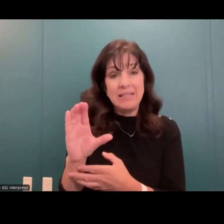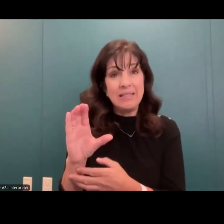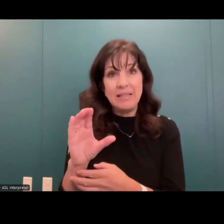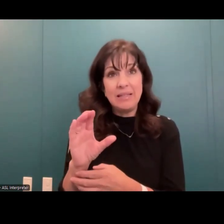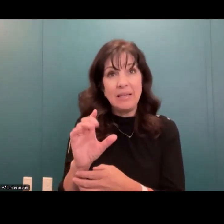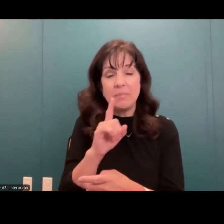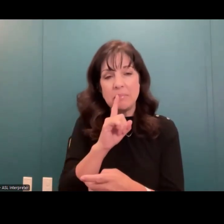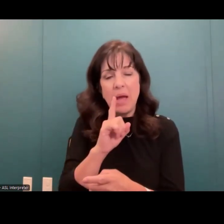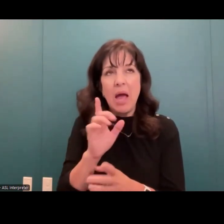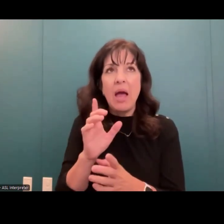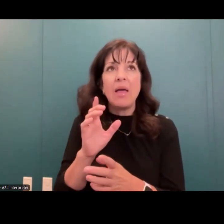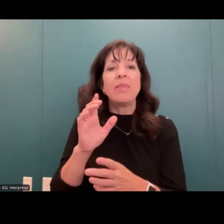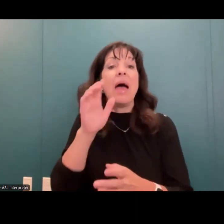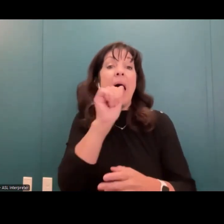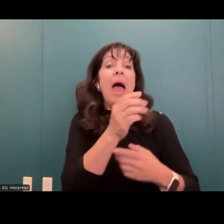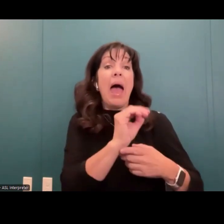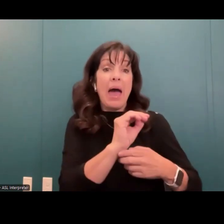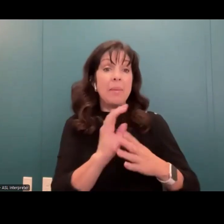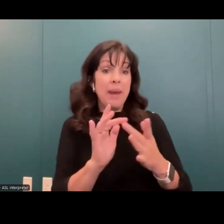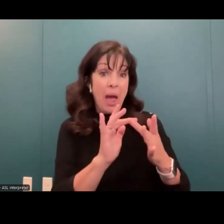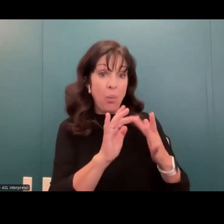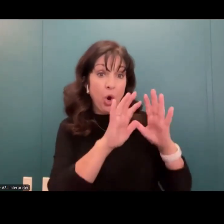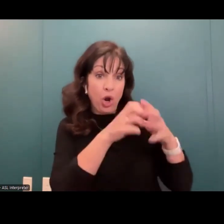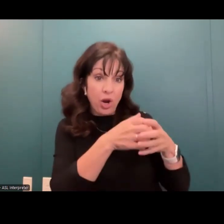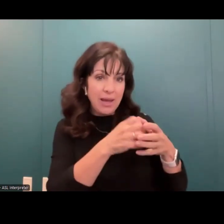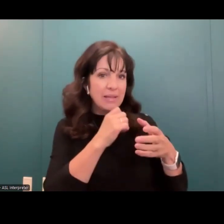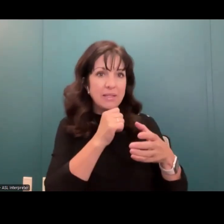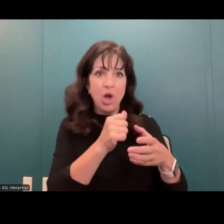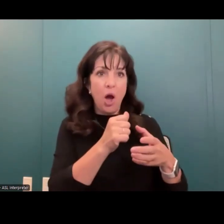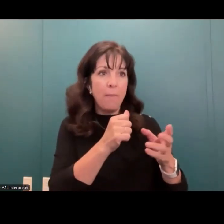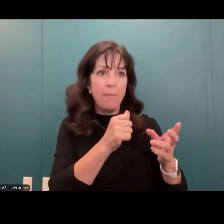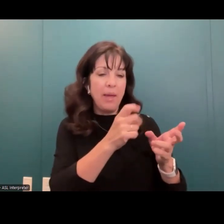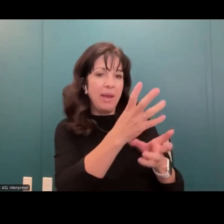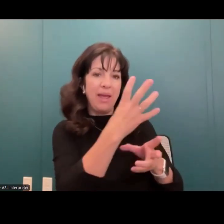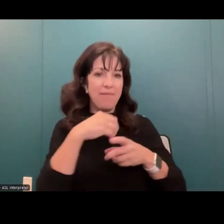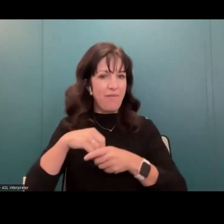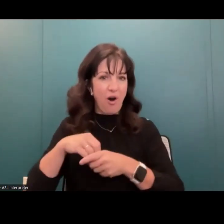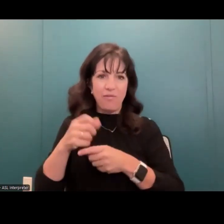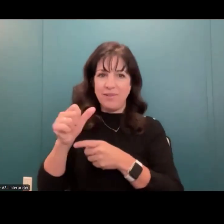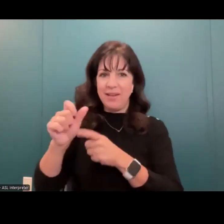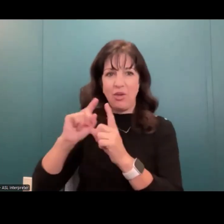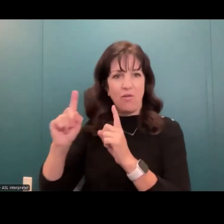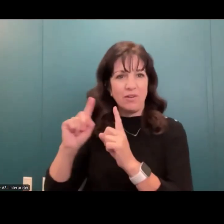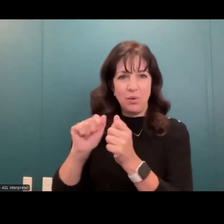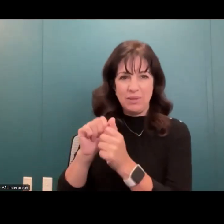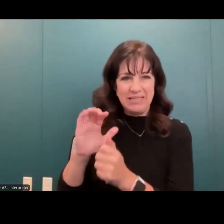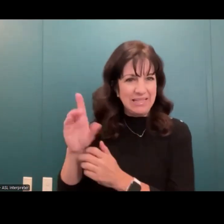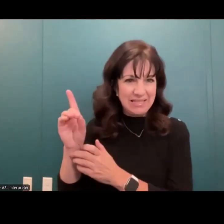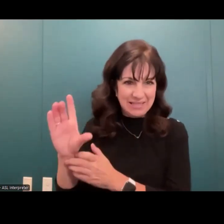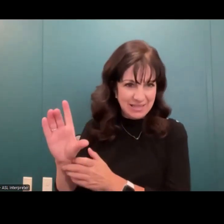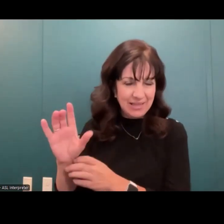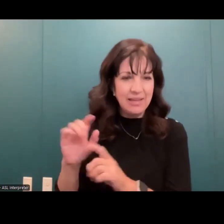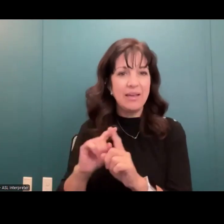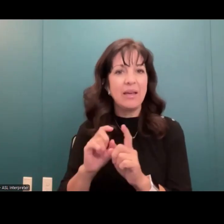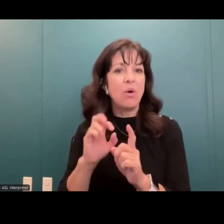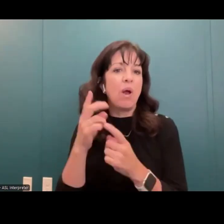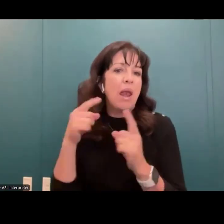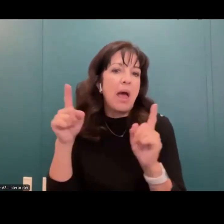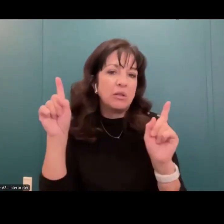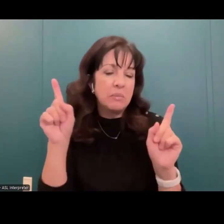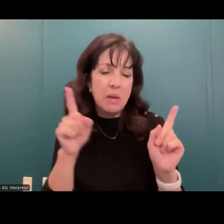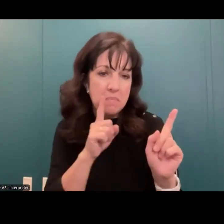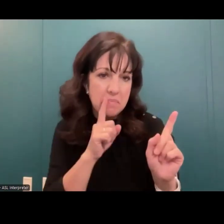in, the ADDM network has not been pulled into any of those conversations or